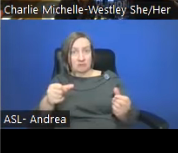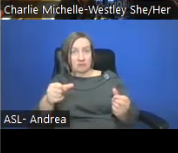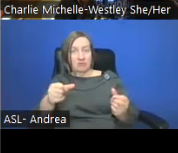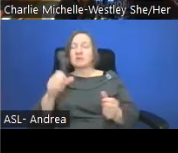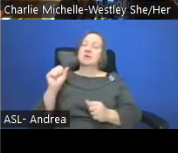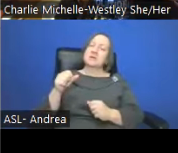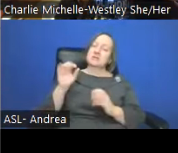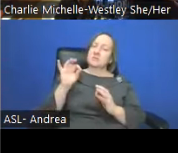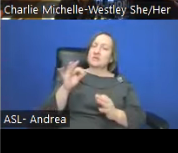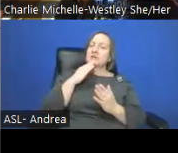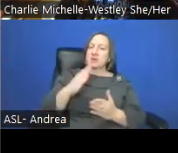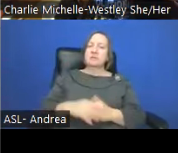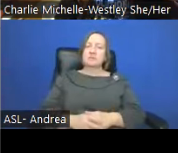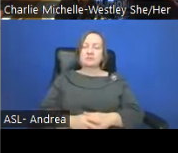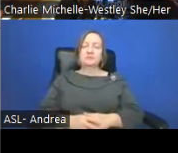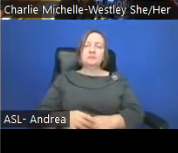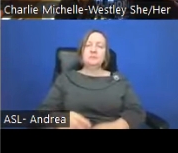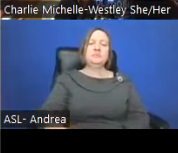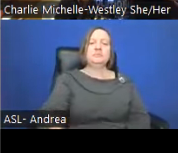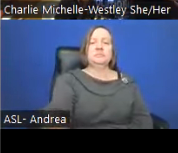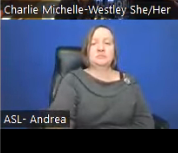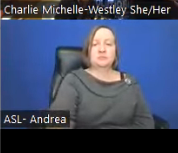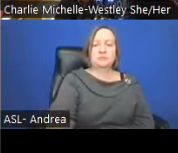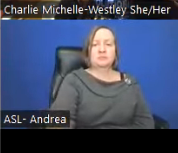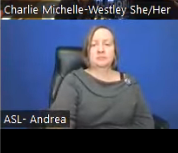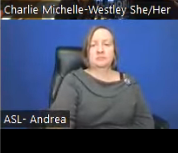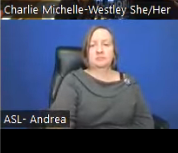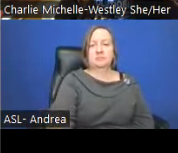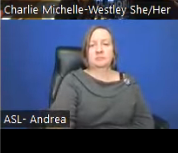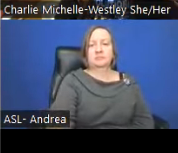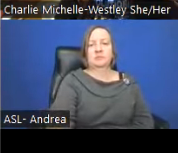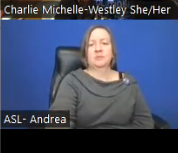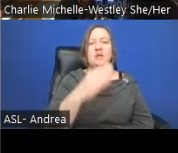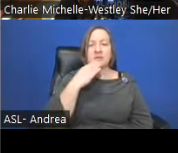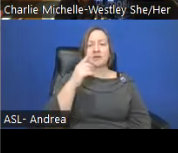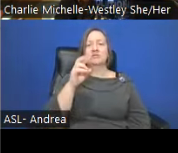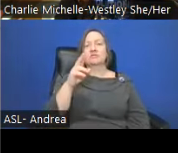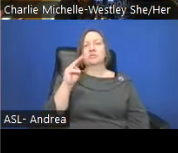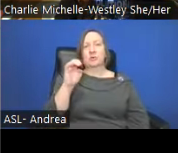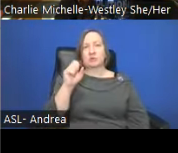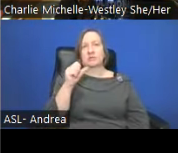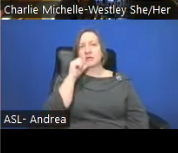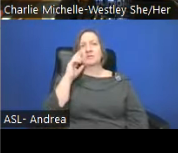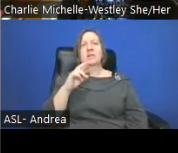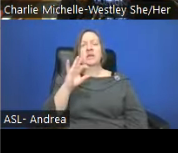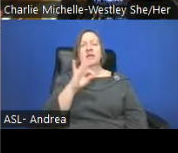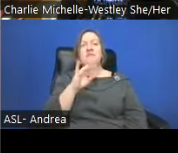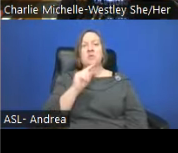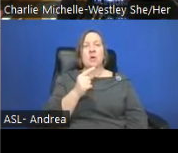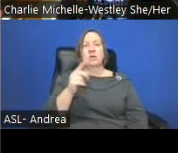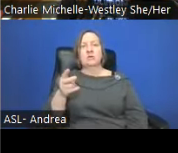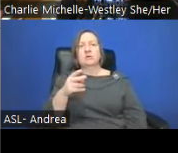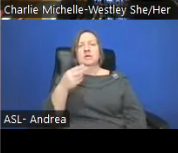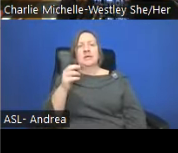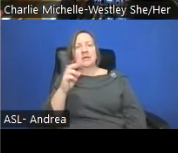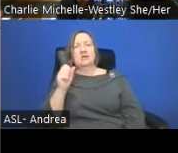Yeah, perfect. Thank you. Great. So then, thank you, Dr. Moses. I didn't realize F1 and 2. So F1, hearsay is